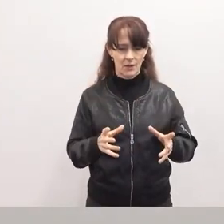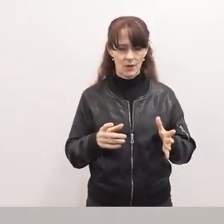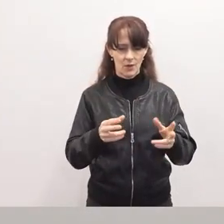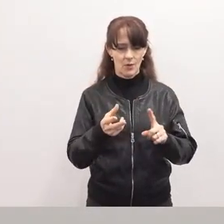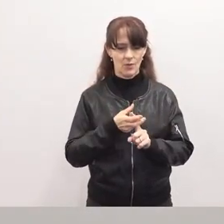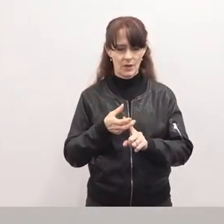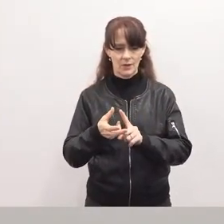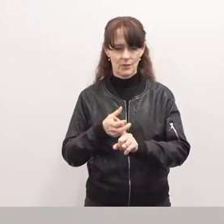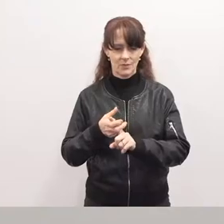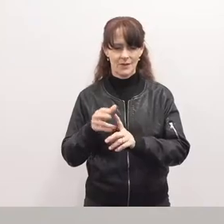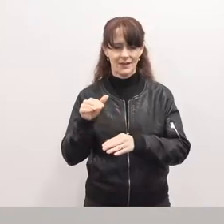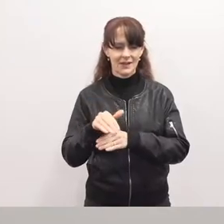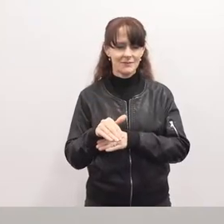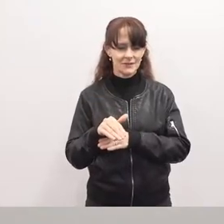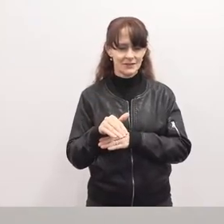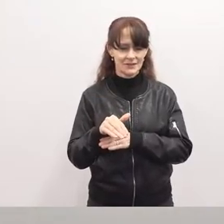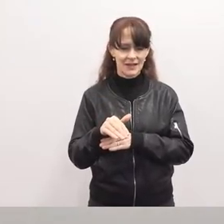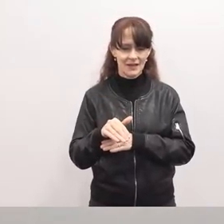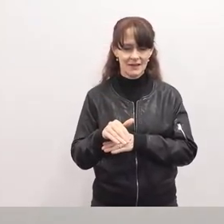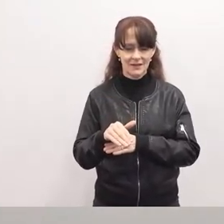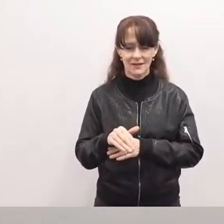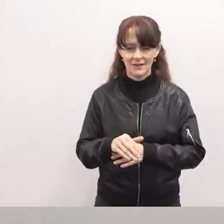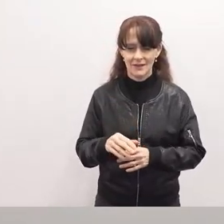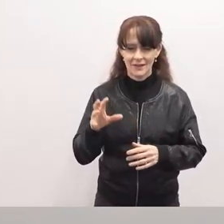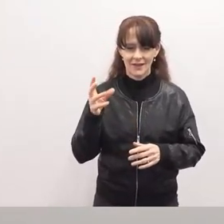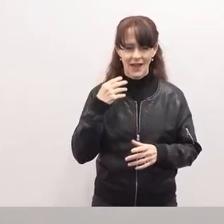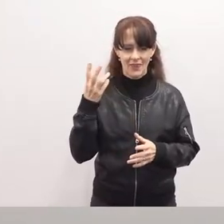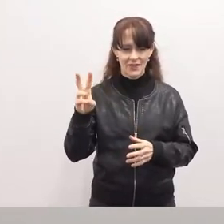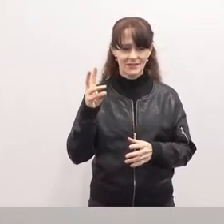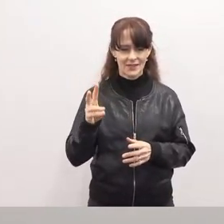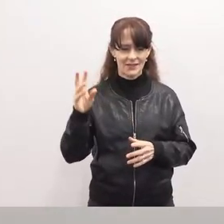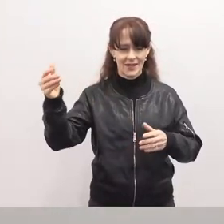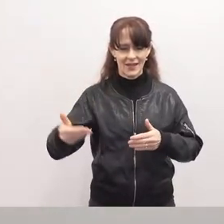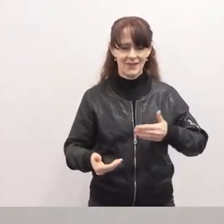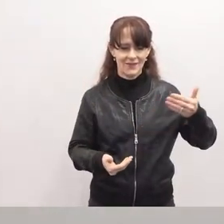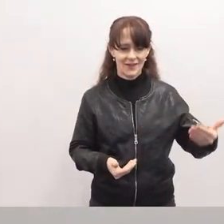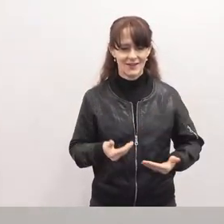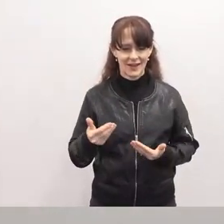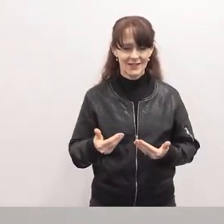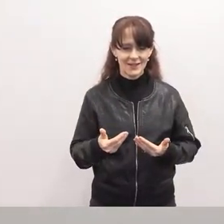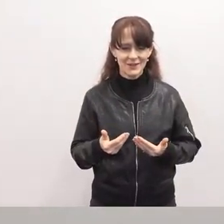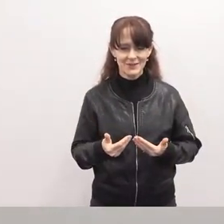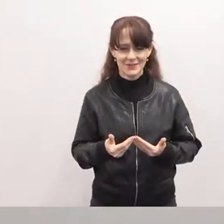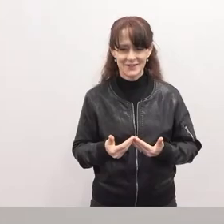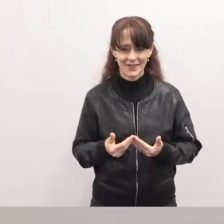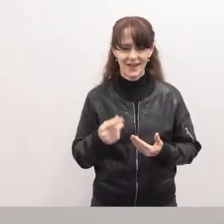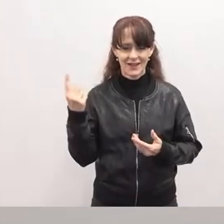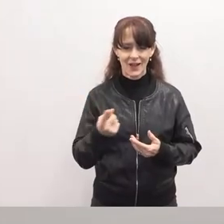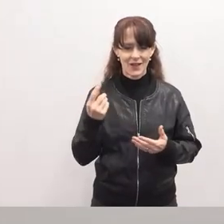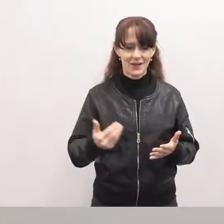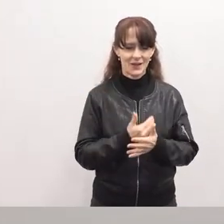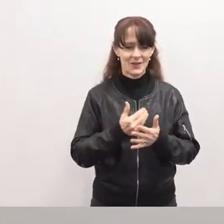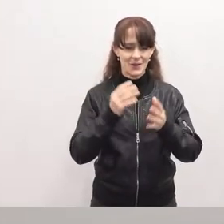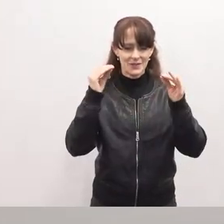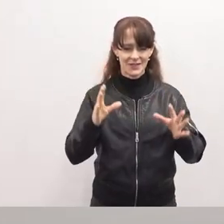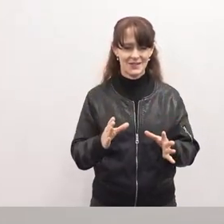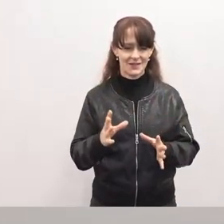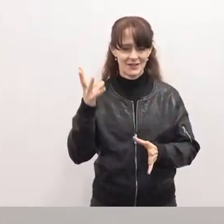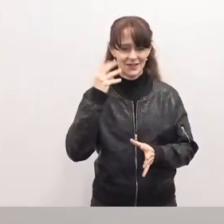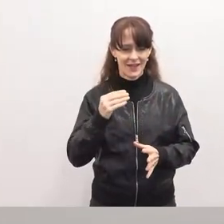recruitment night on Thursday, February 16th. There is an invitation for not only new teachers, but our